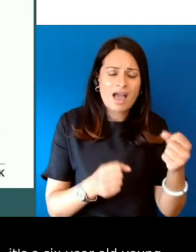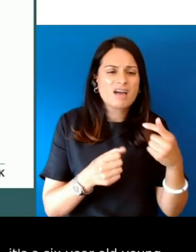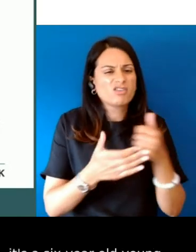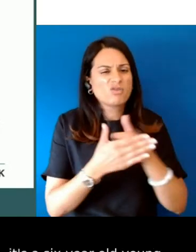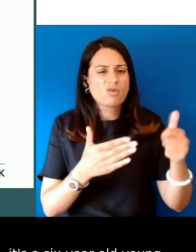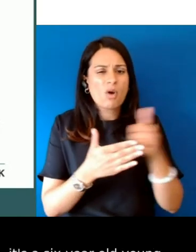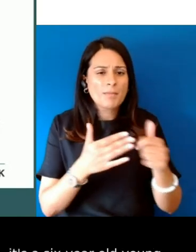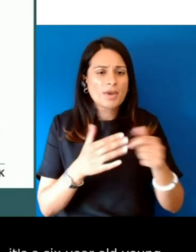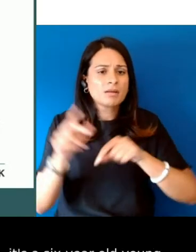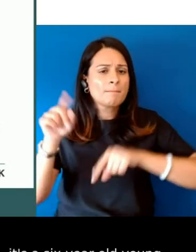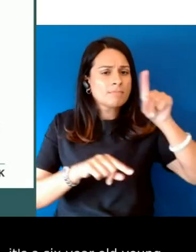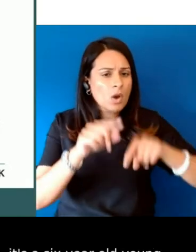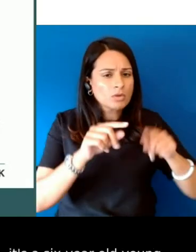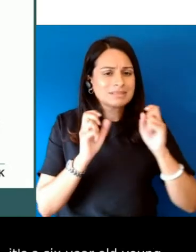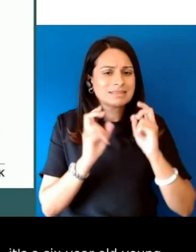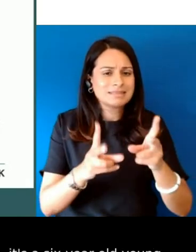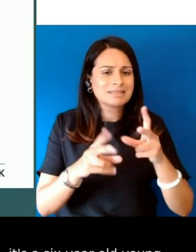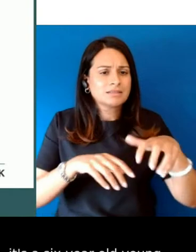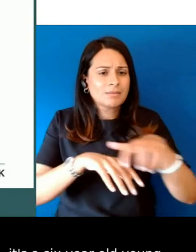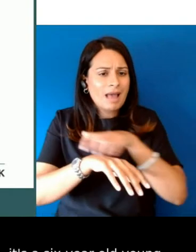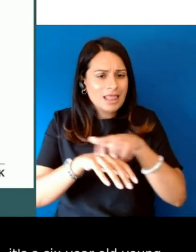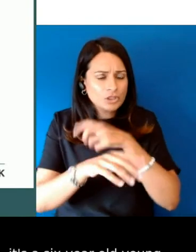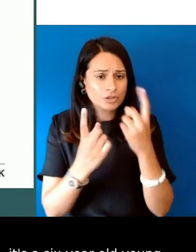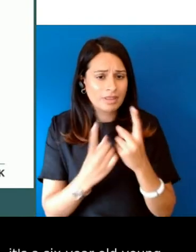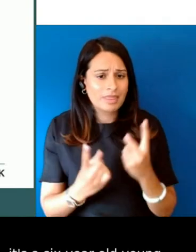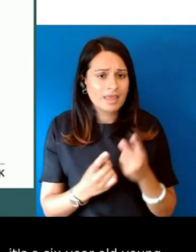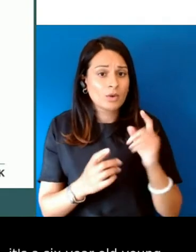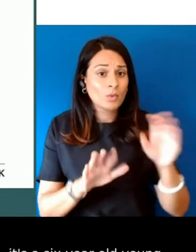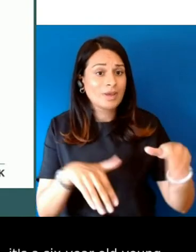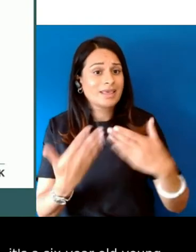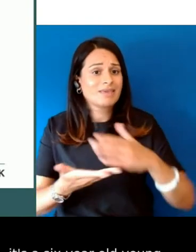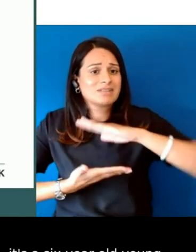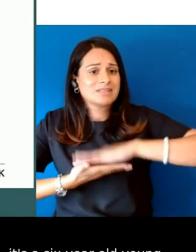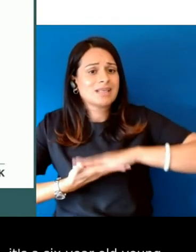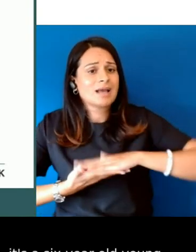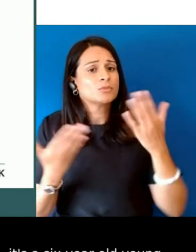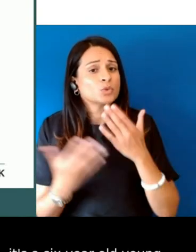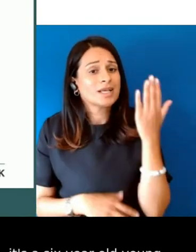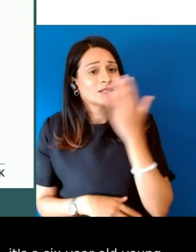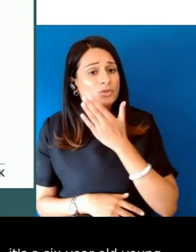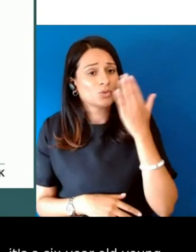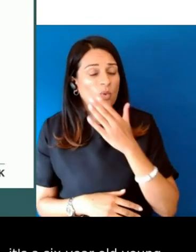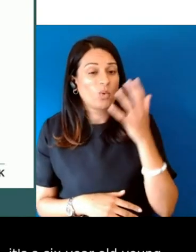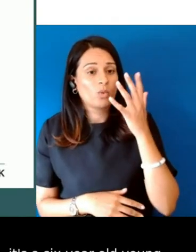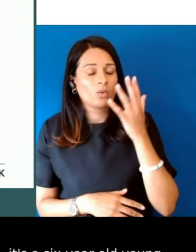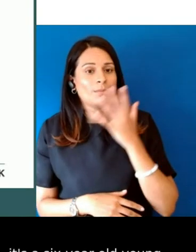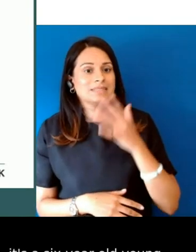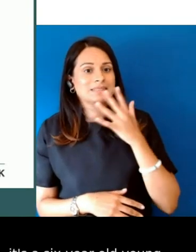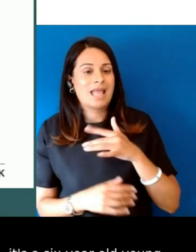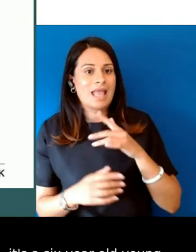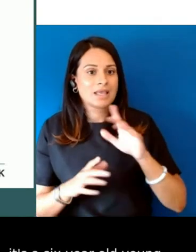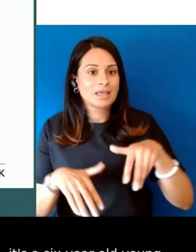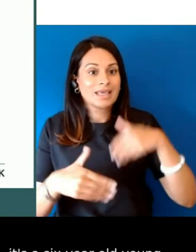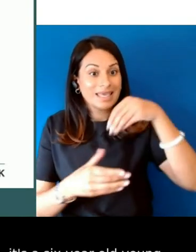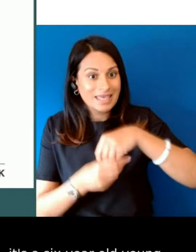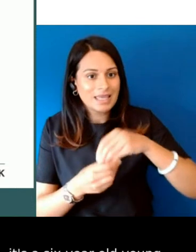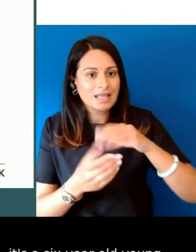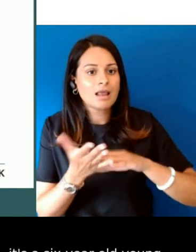to disease and actually it was given at school by accident which contained mayonnaise obviously containing